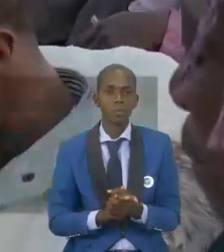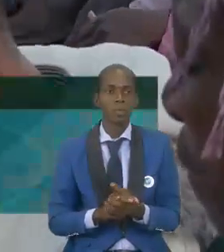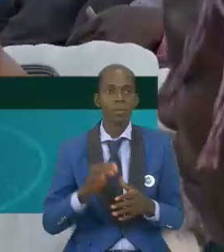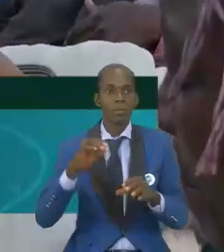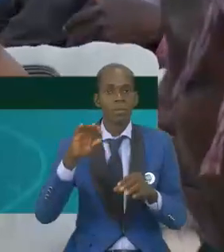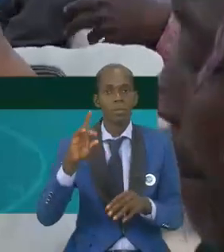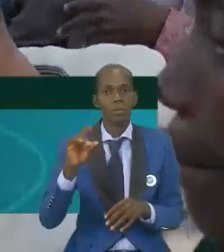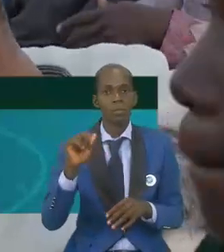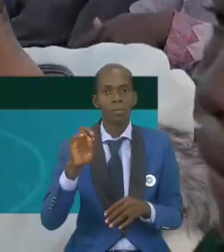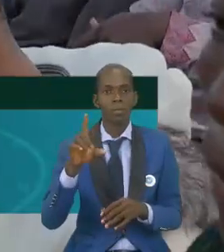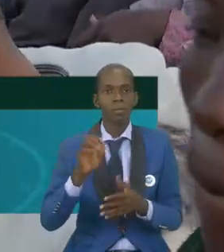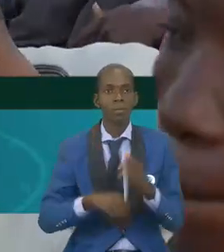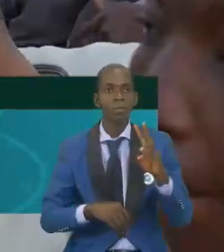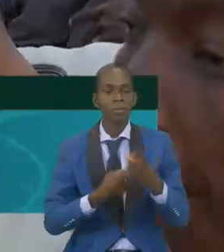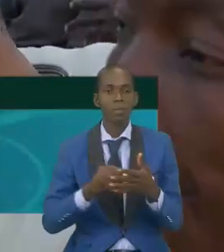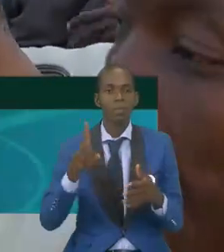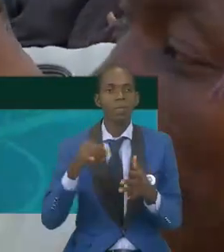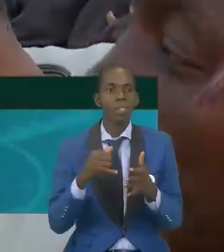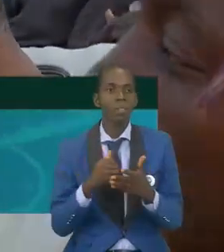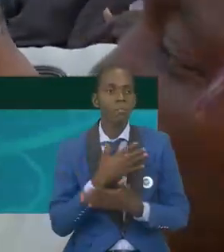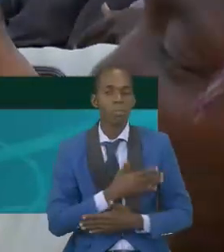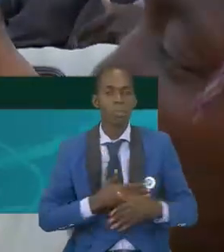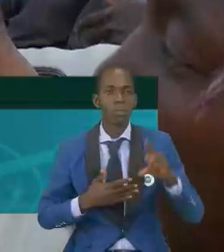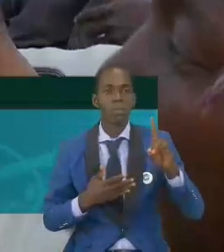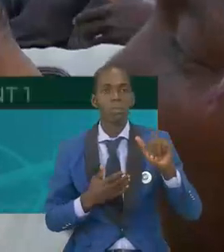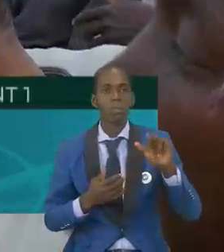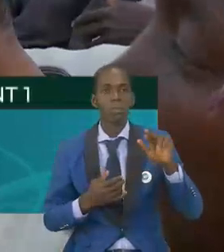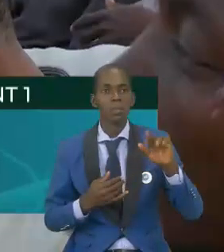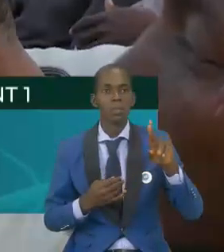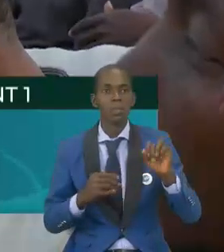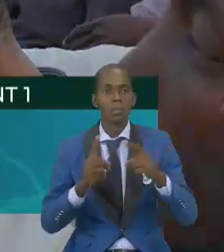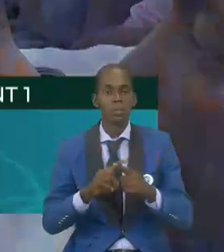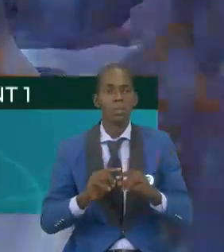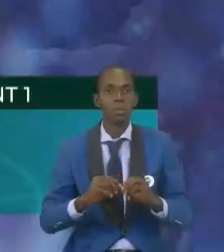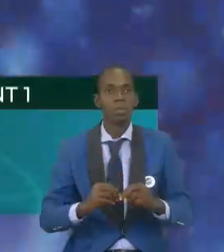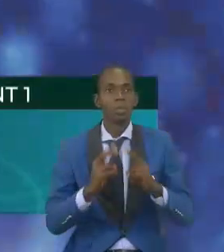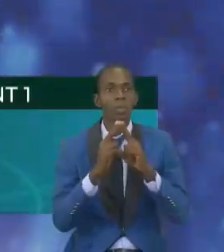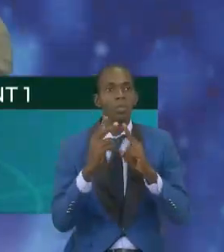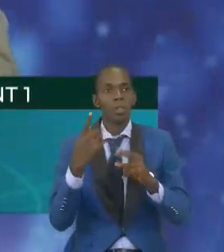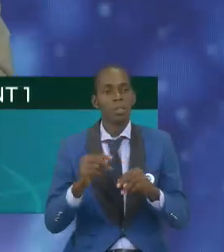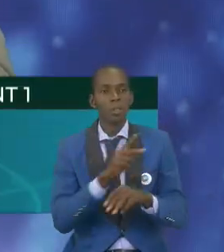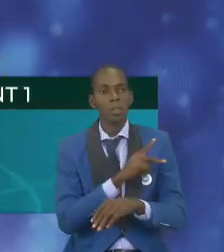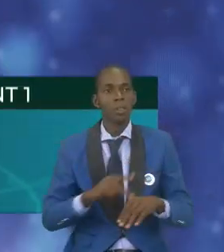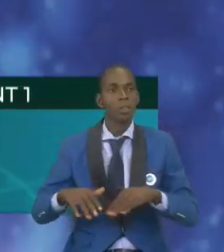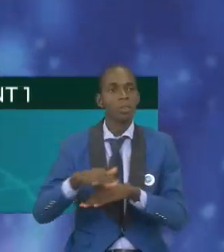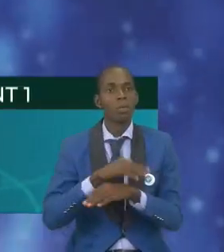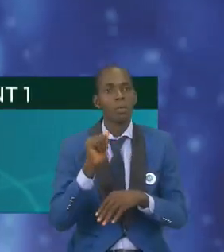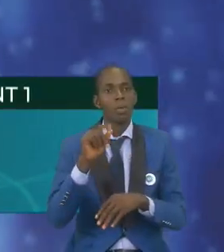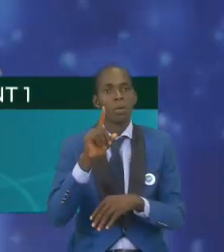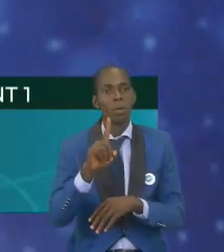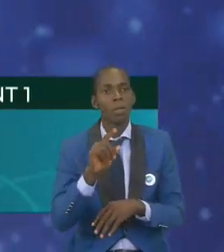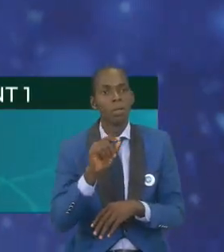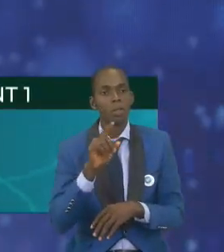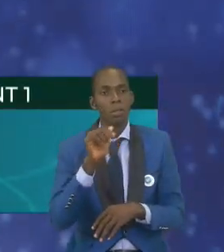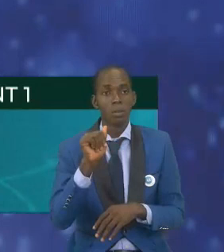to search over the kingdom and 120 princes, which should be